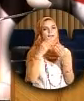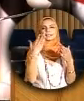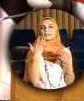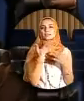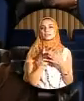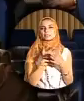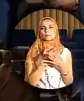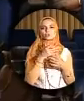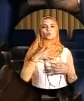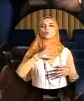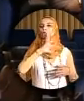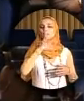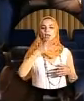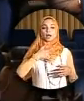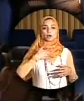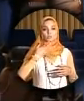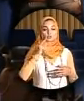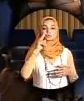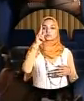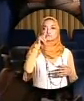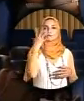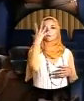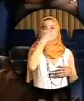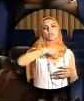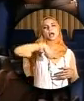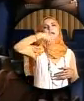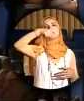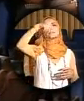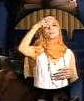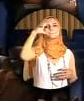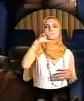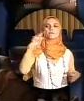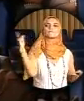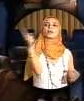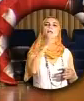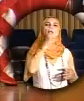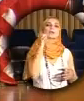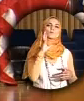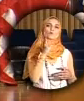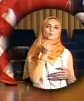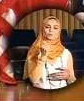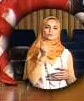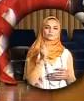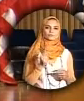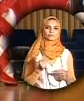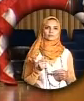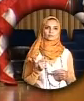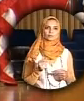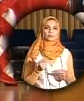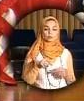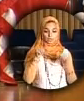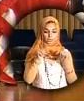and gentlemen, as we celebrate together the World Telecom and Information Society Day, let us reaffirm our